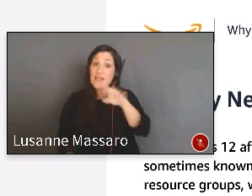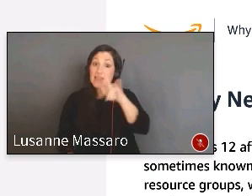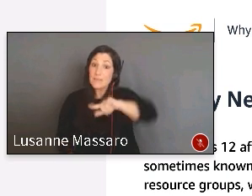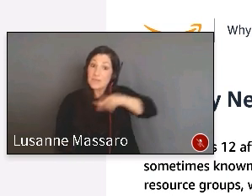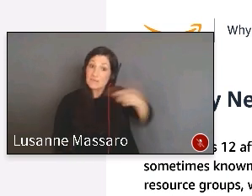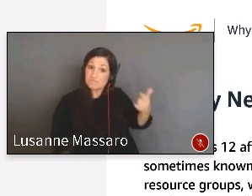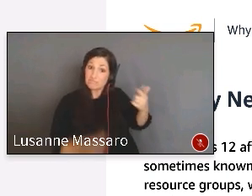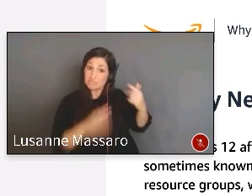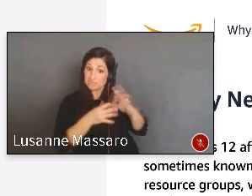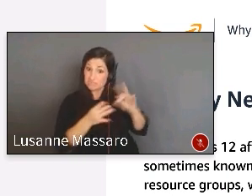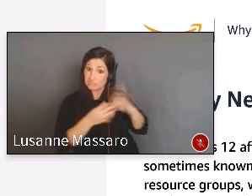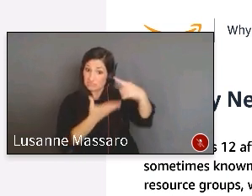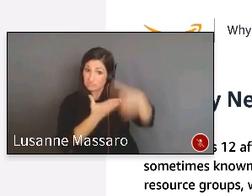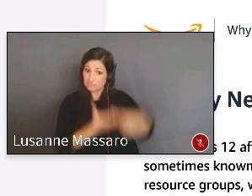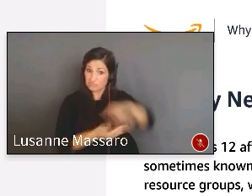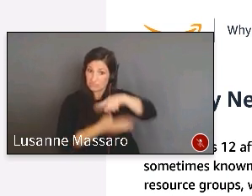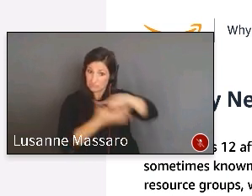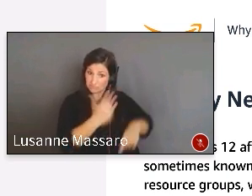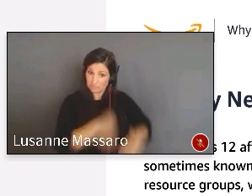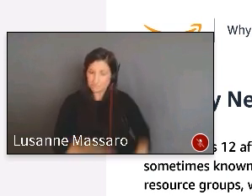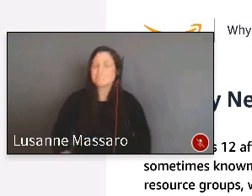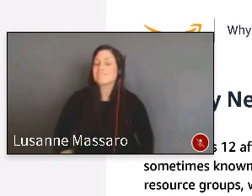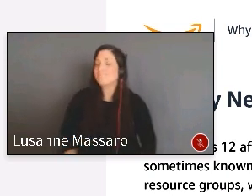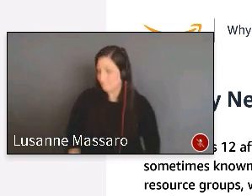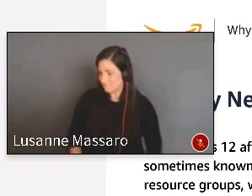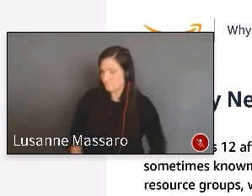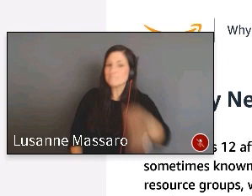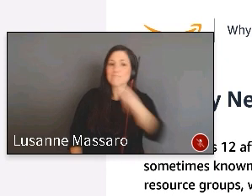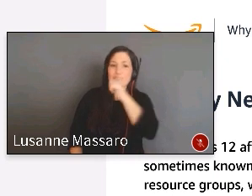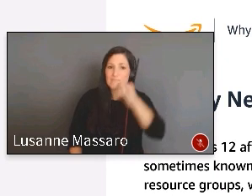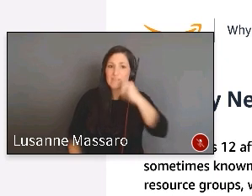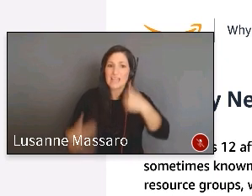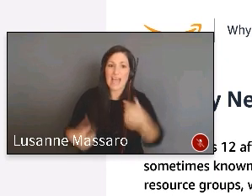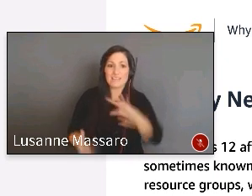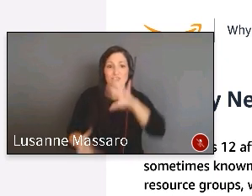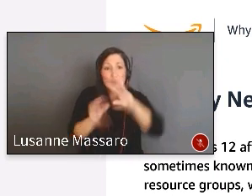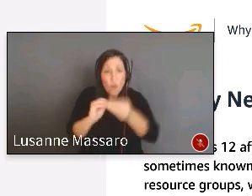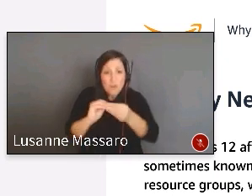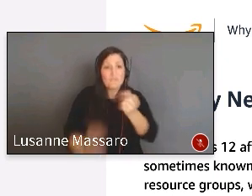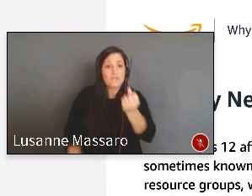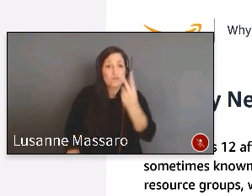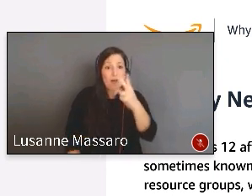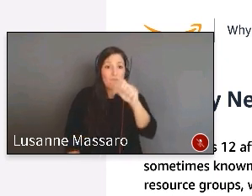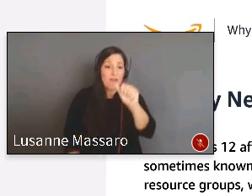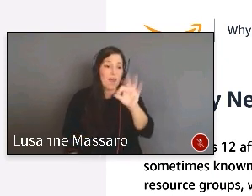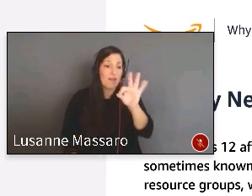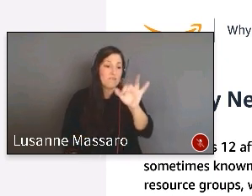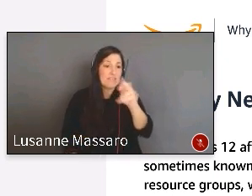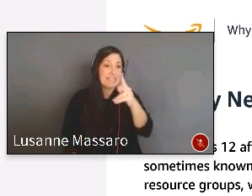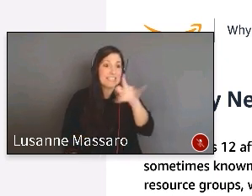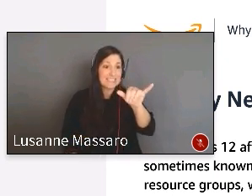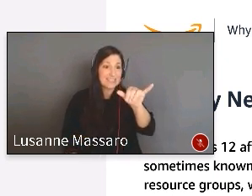more. Yeah, so you guys, Amazon has 12 affinity groups in our network. These